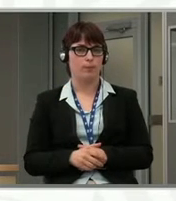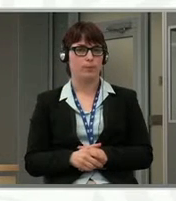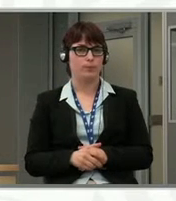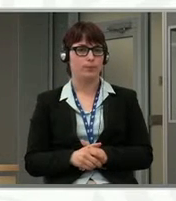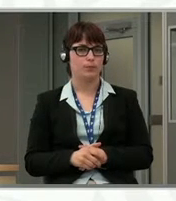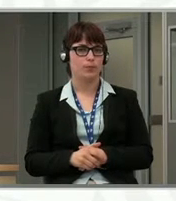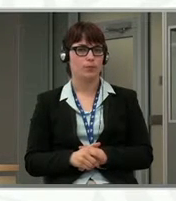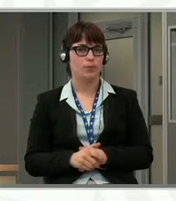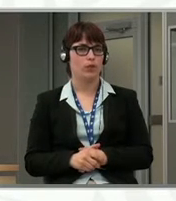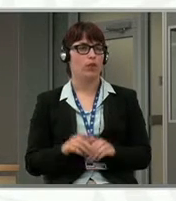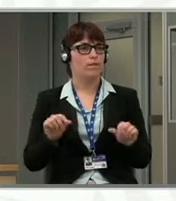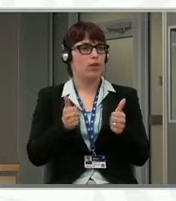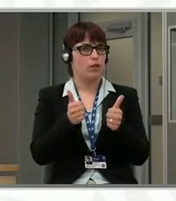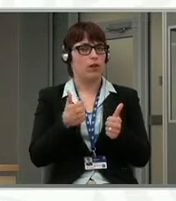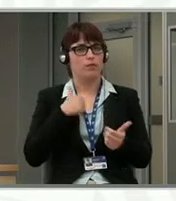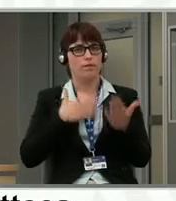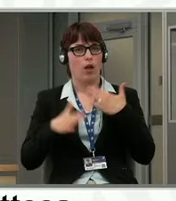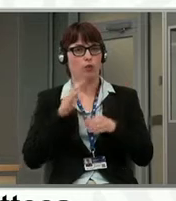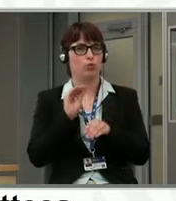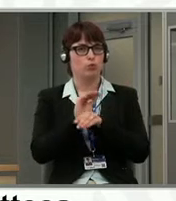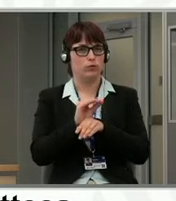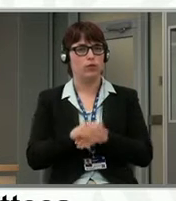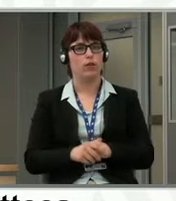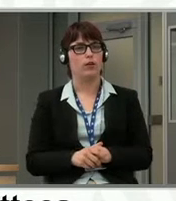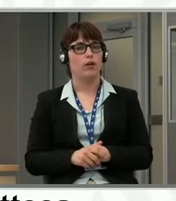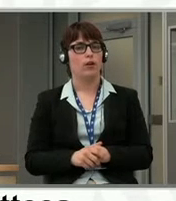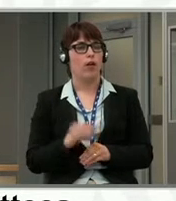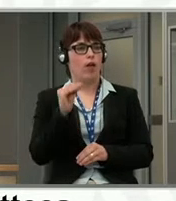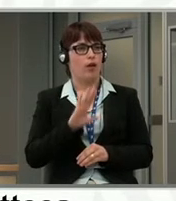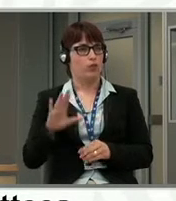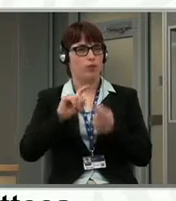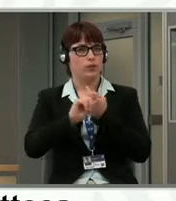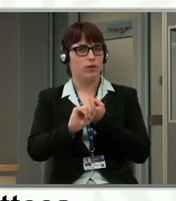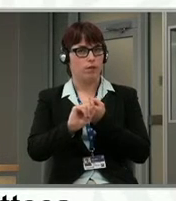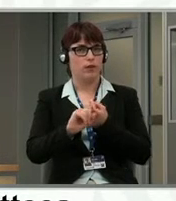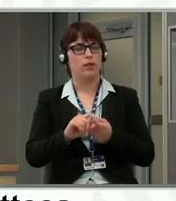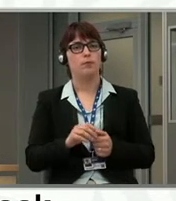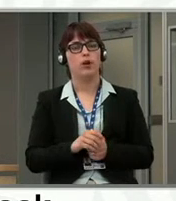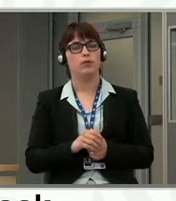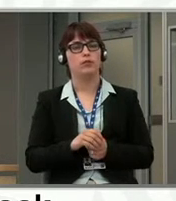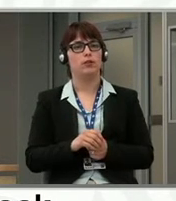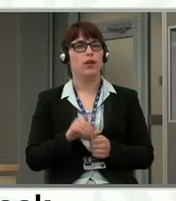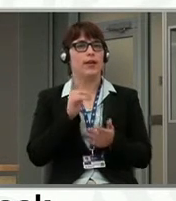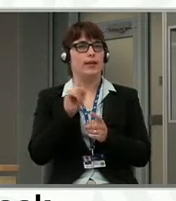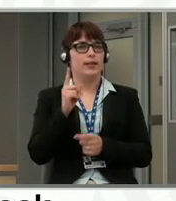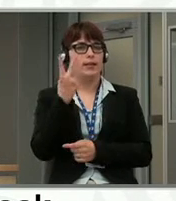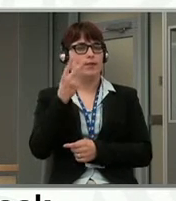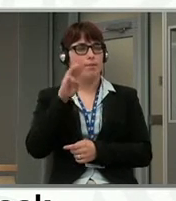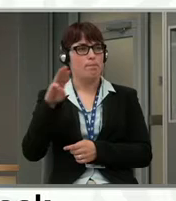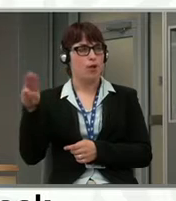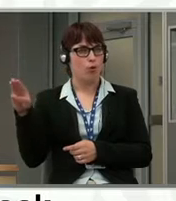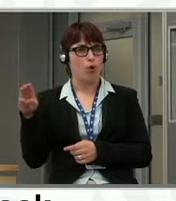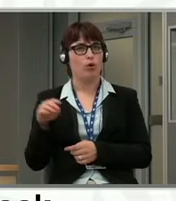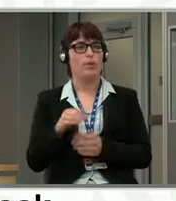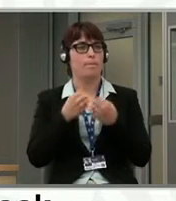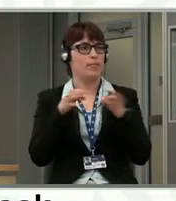Affairs committees of various national parliaments that took place on the 22nd and 23rd of February here in Riga. At the same